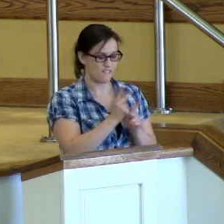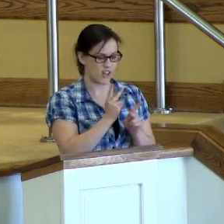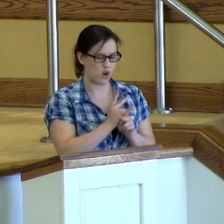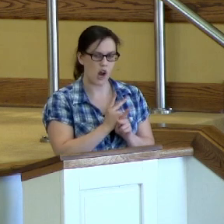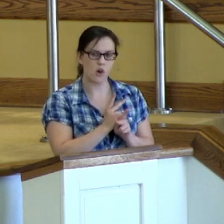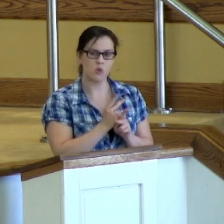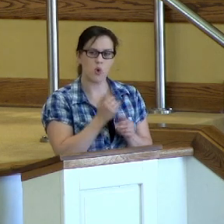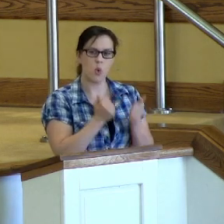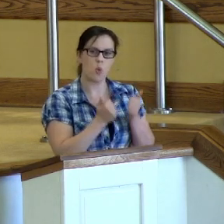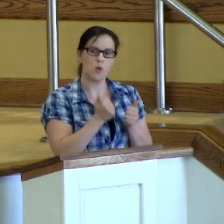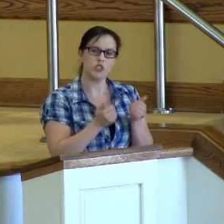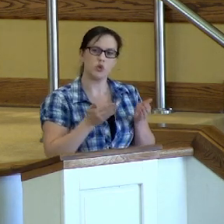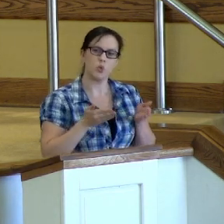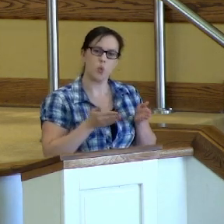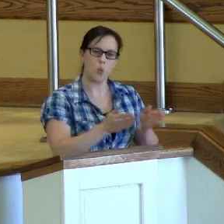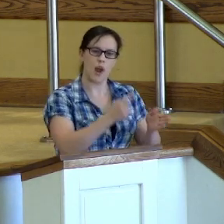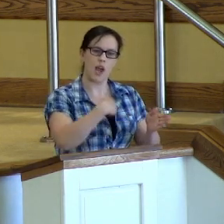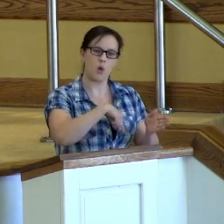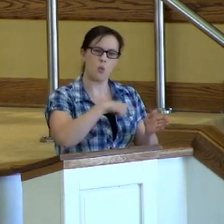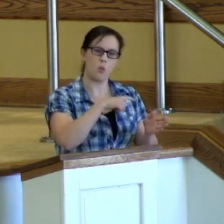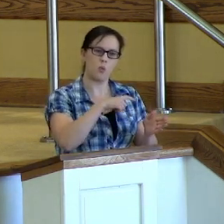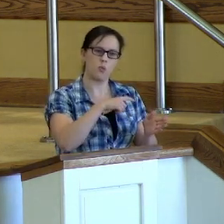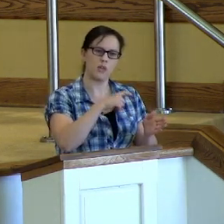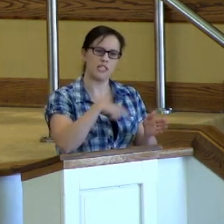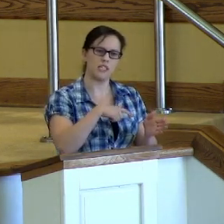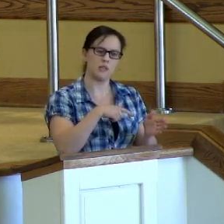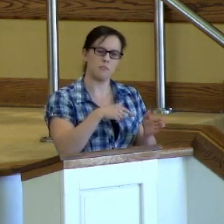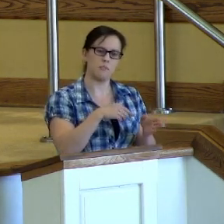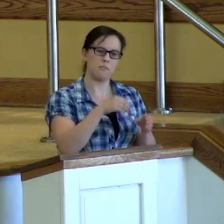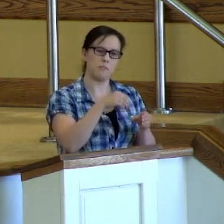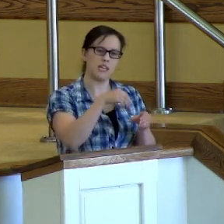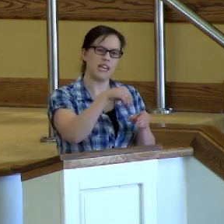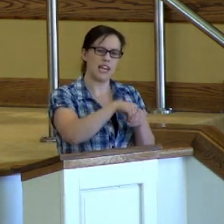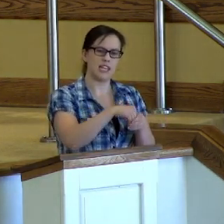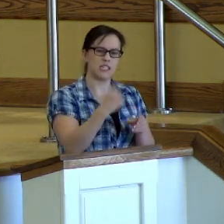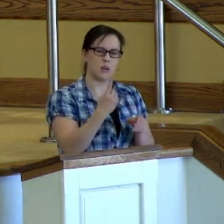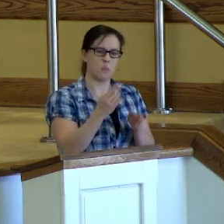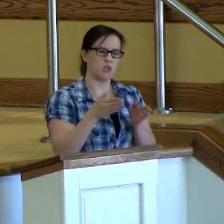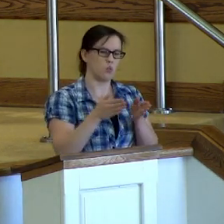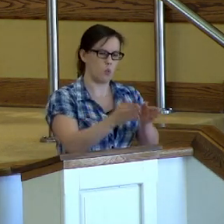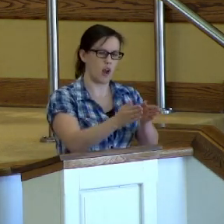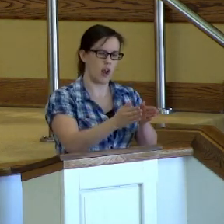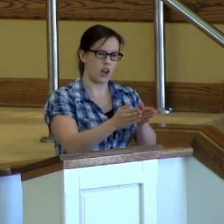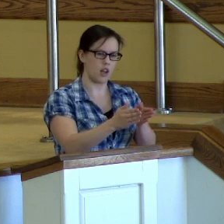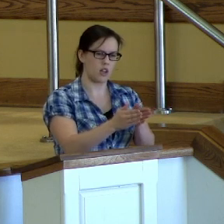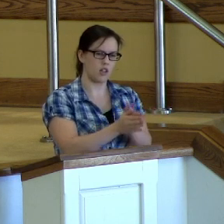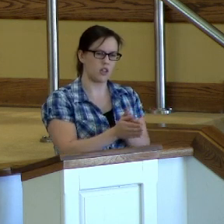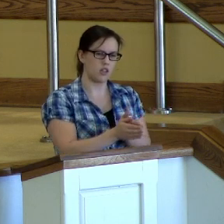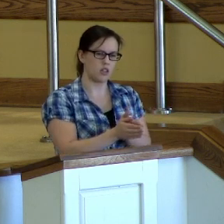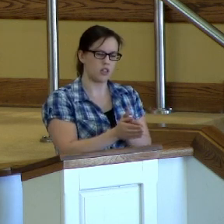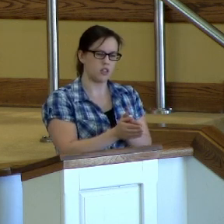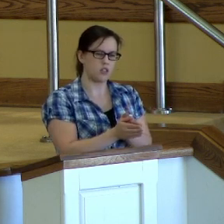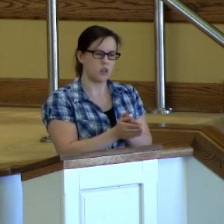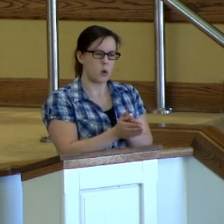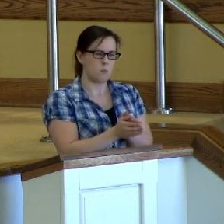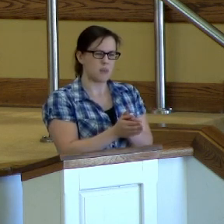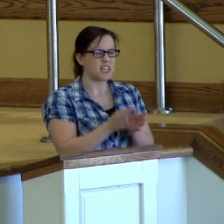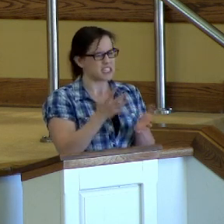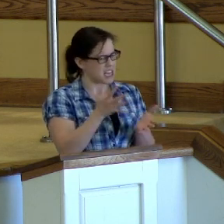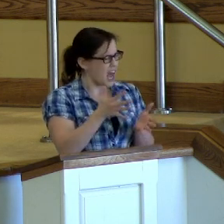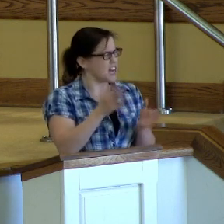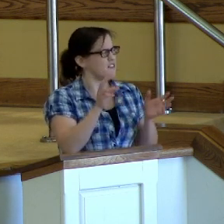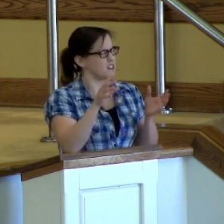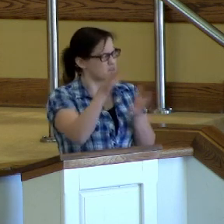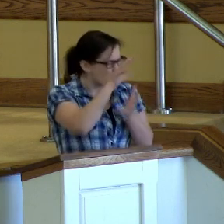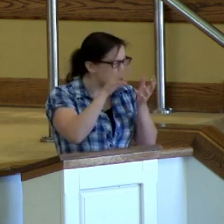way do we need to be in the way? So, which way are you in the way? Okay,